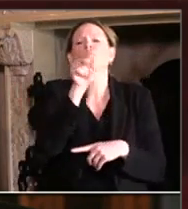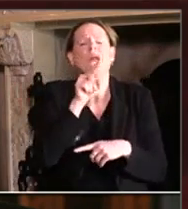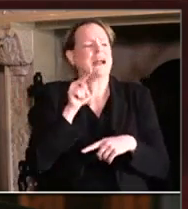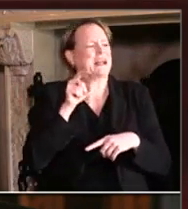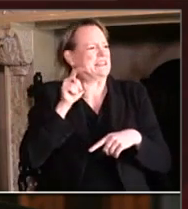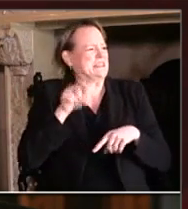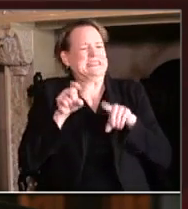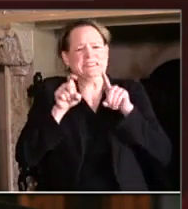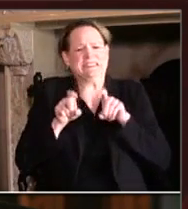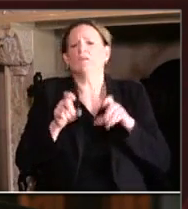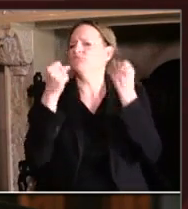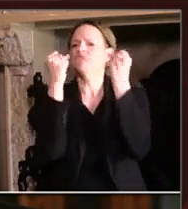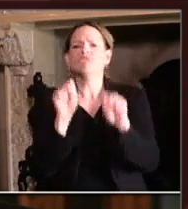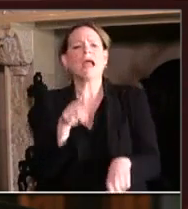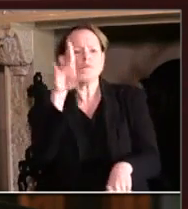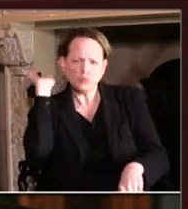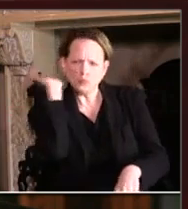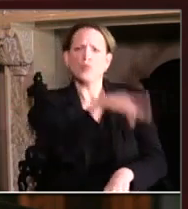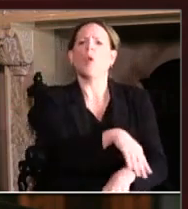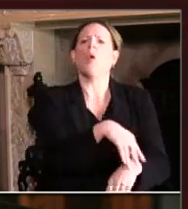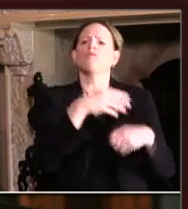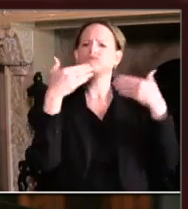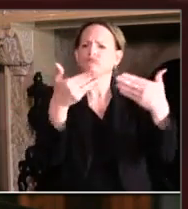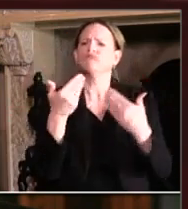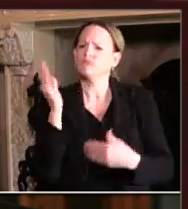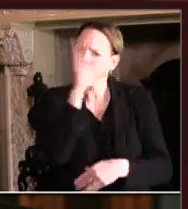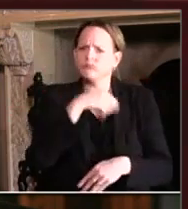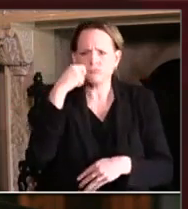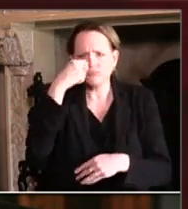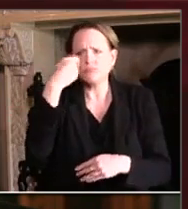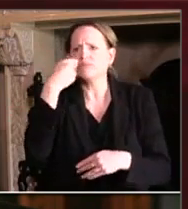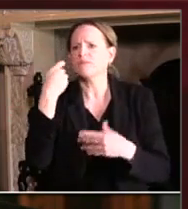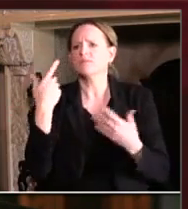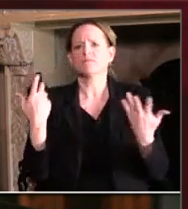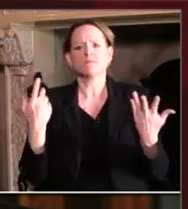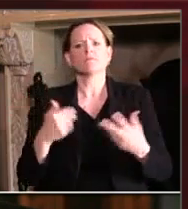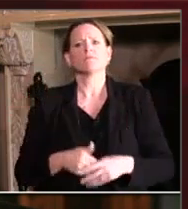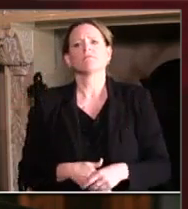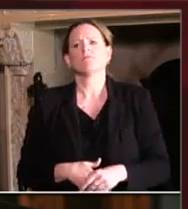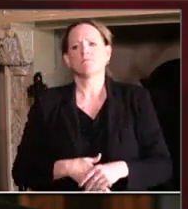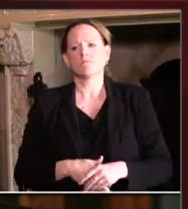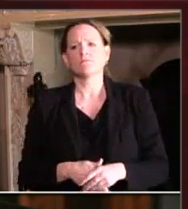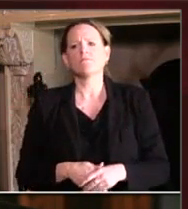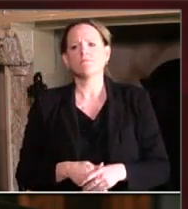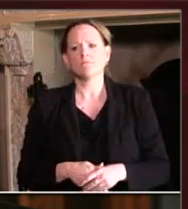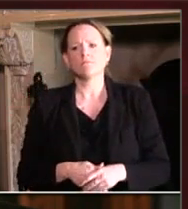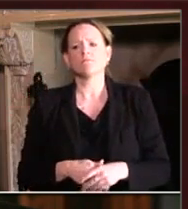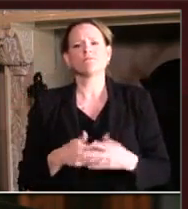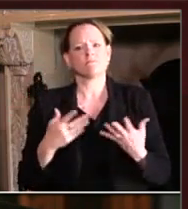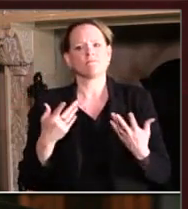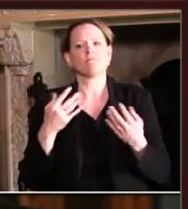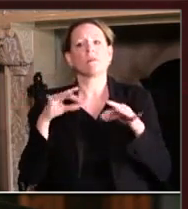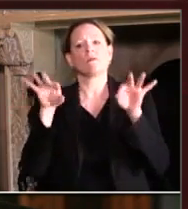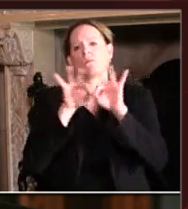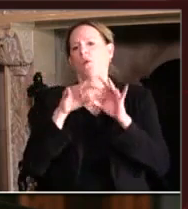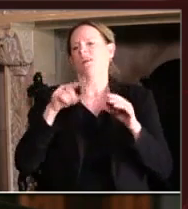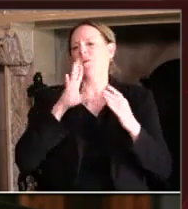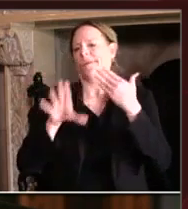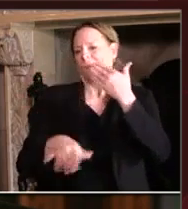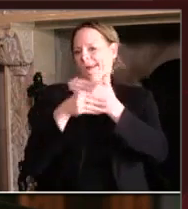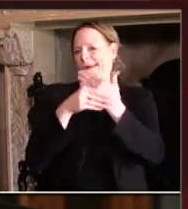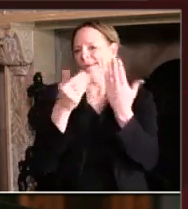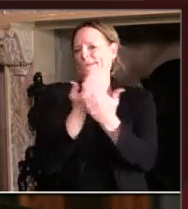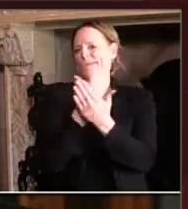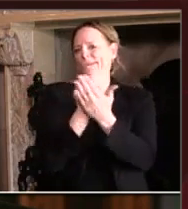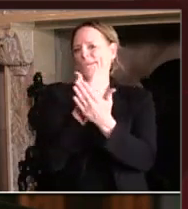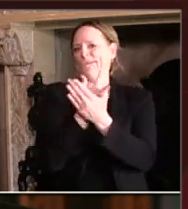that everyone in Wisconsin hears this message, which is why we are announcing a new public service campaign today. You will hear us on the radio and